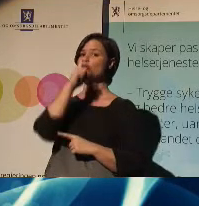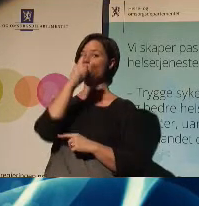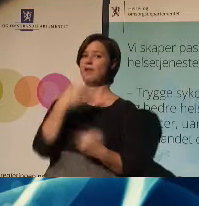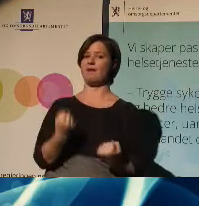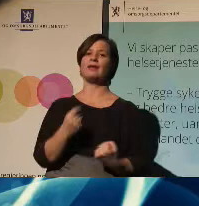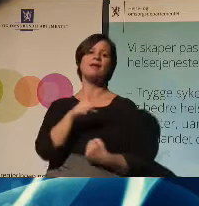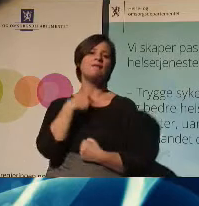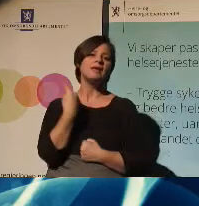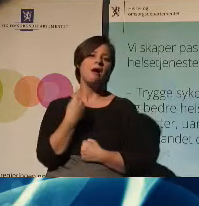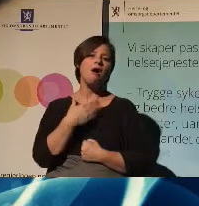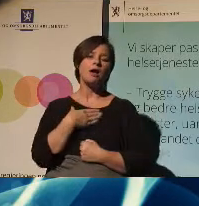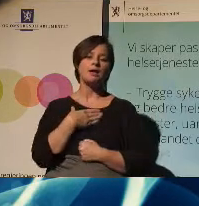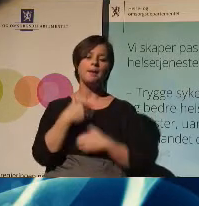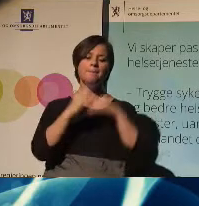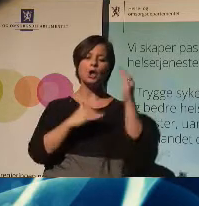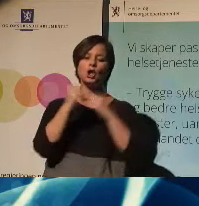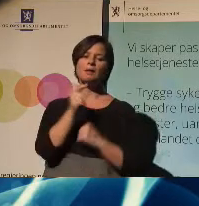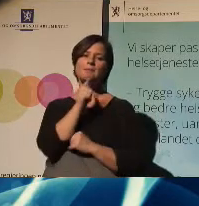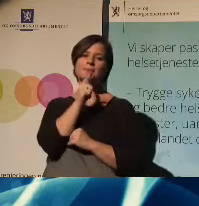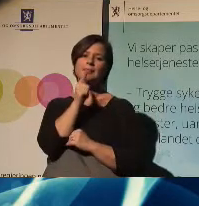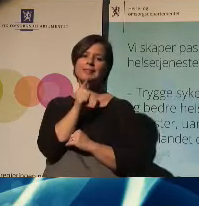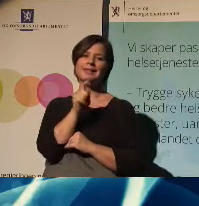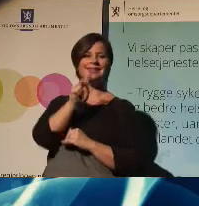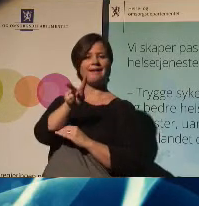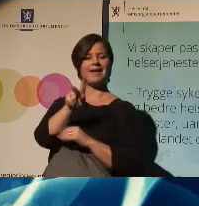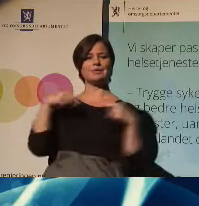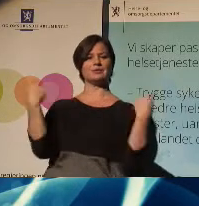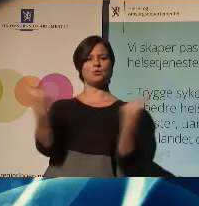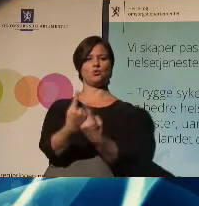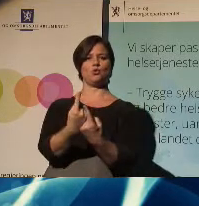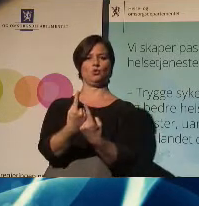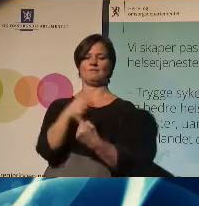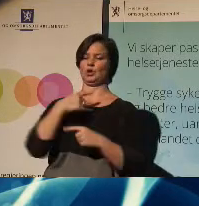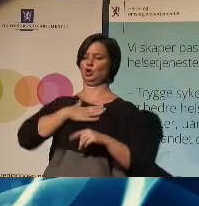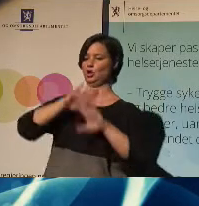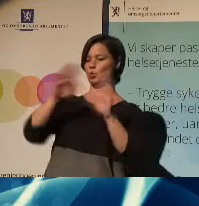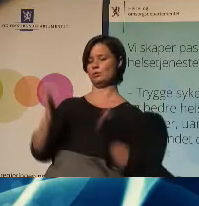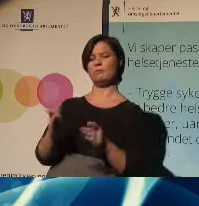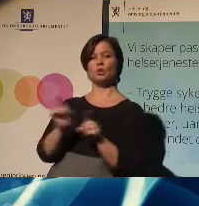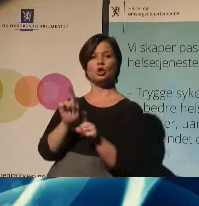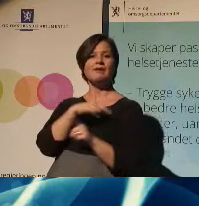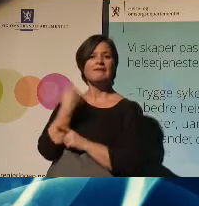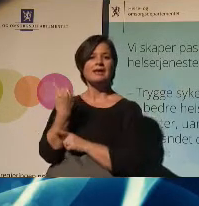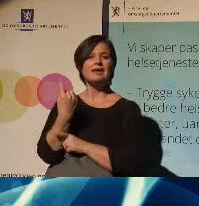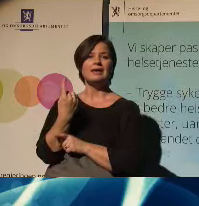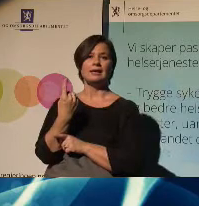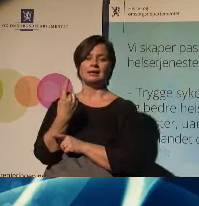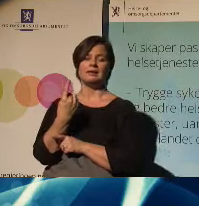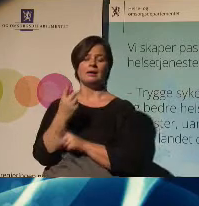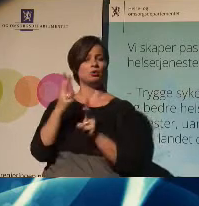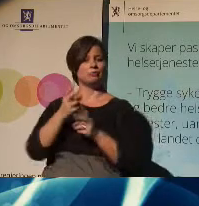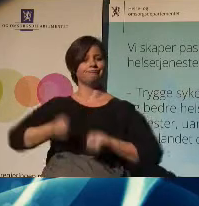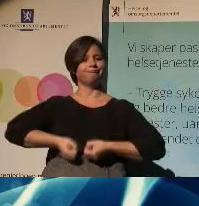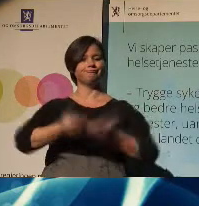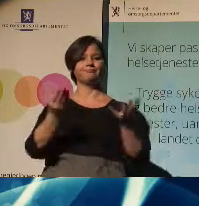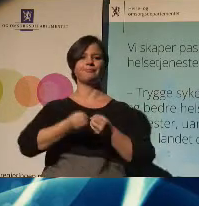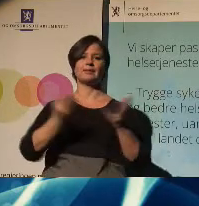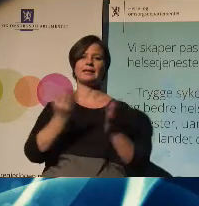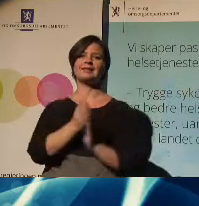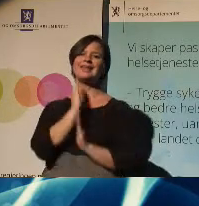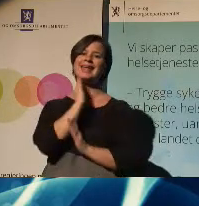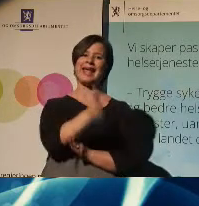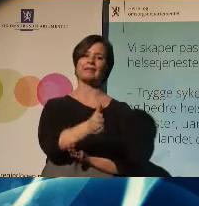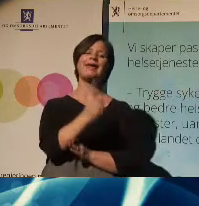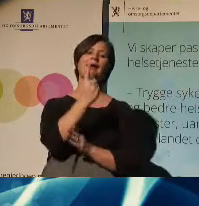little television studio in our hospital, and we broadcast live informative television to patients once